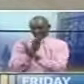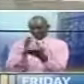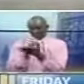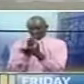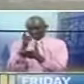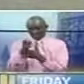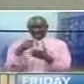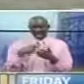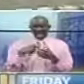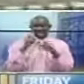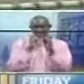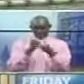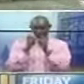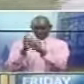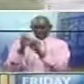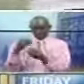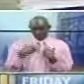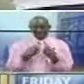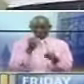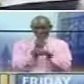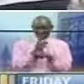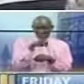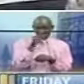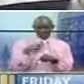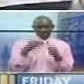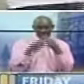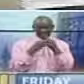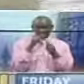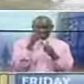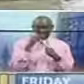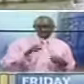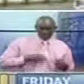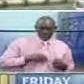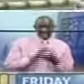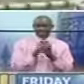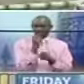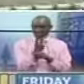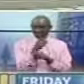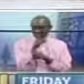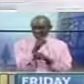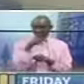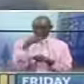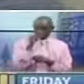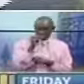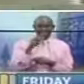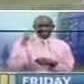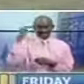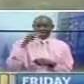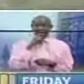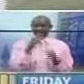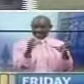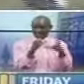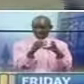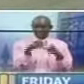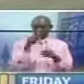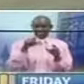points and win prizes, while 12 athletes from the 8 kilometers women's race and 12 from the 12 kilometers senior men's race category